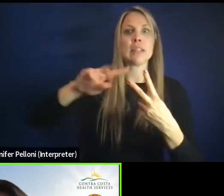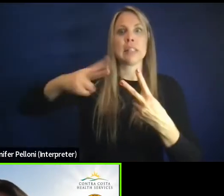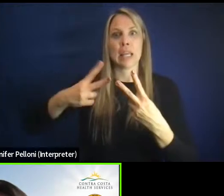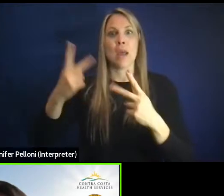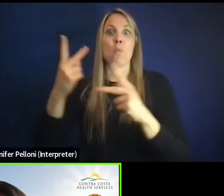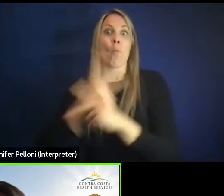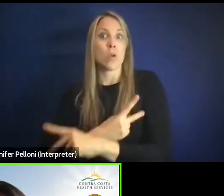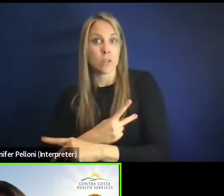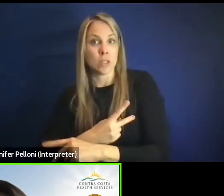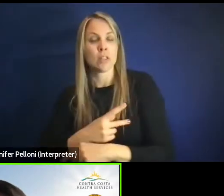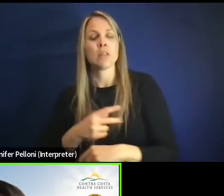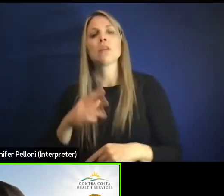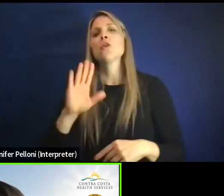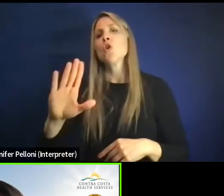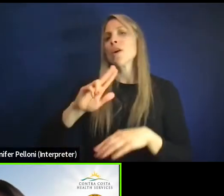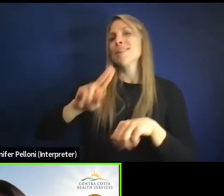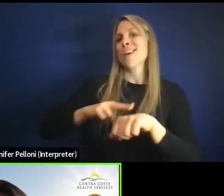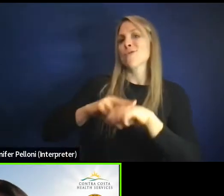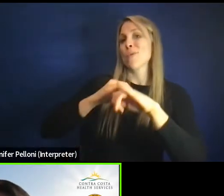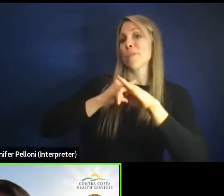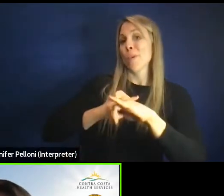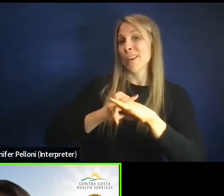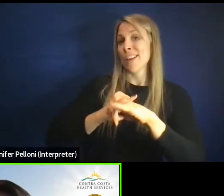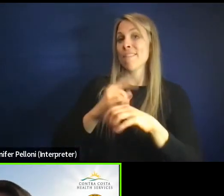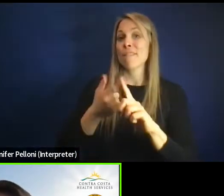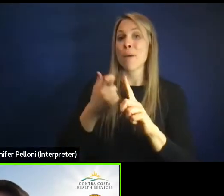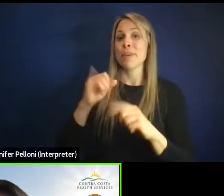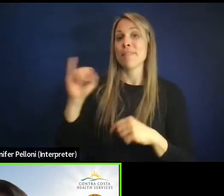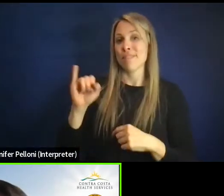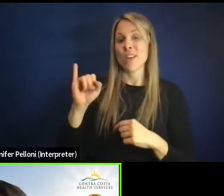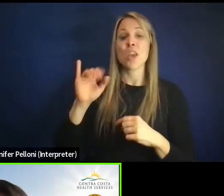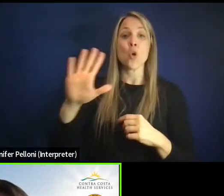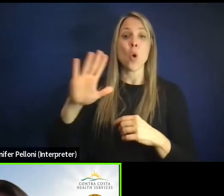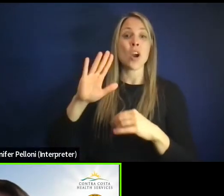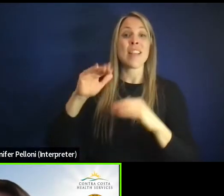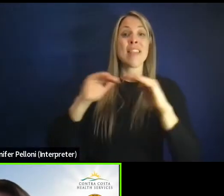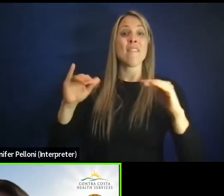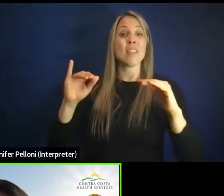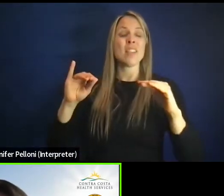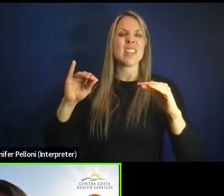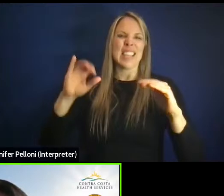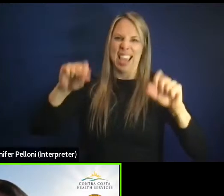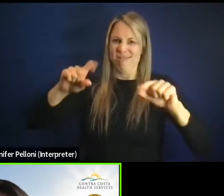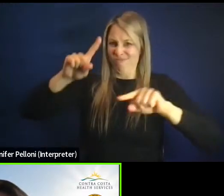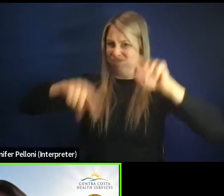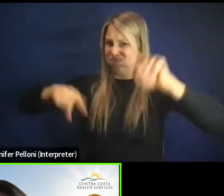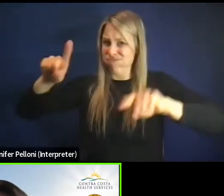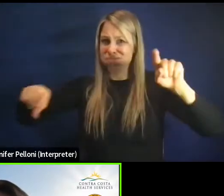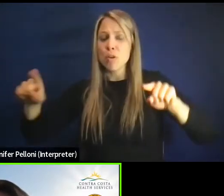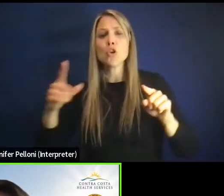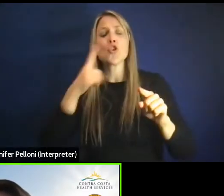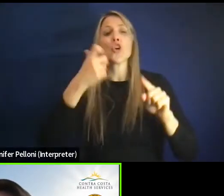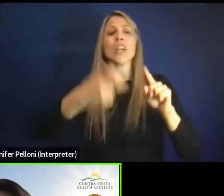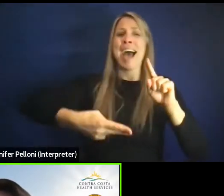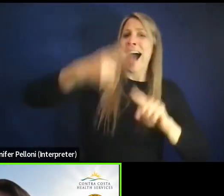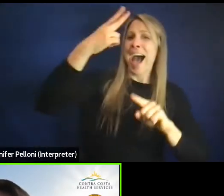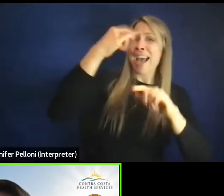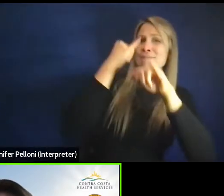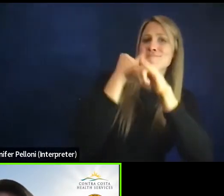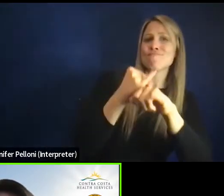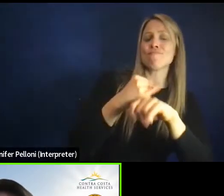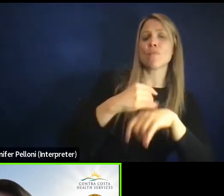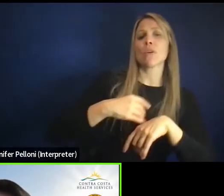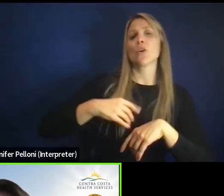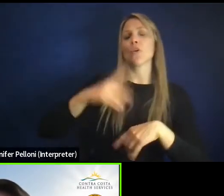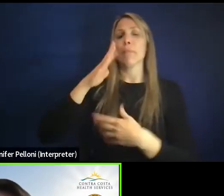immunity that you get from a natural infection is highly variable. It can be strong, it can be weak, and